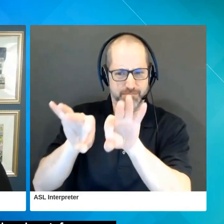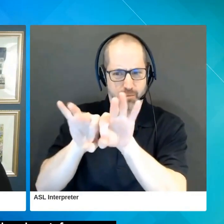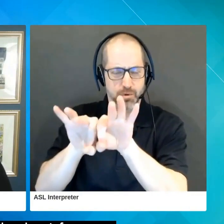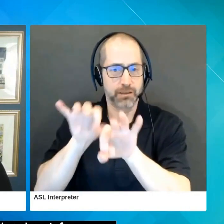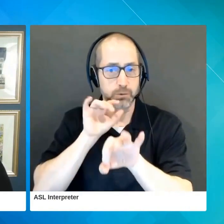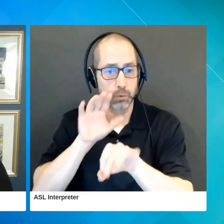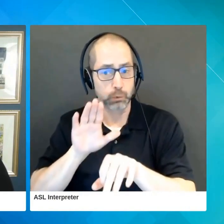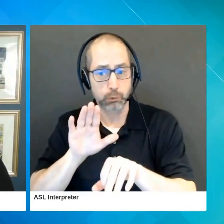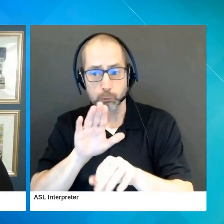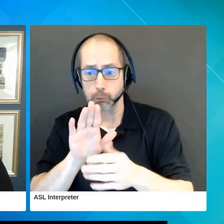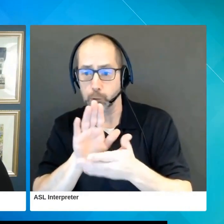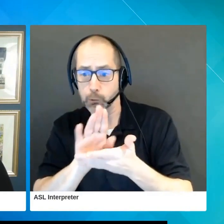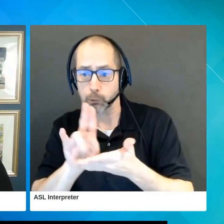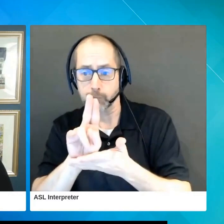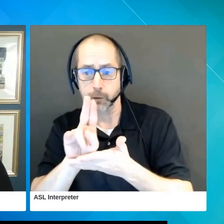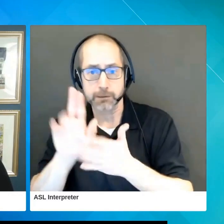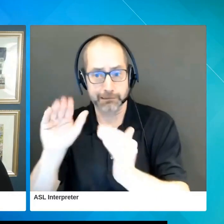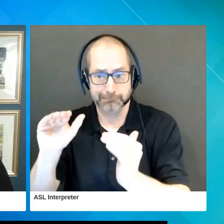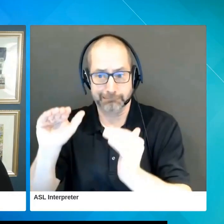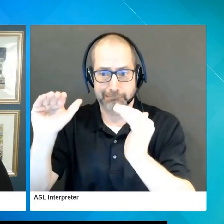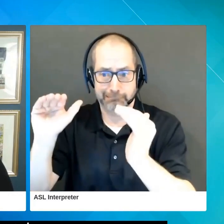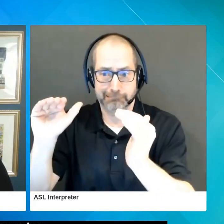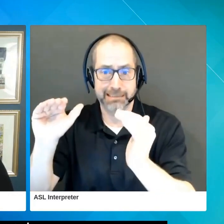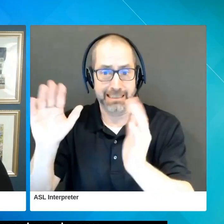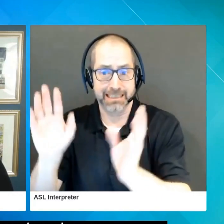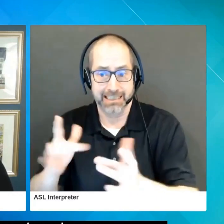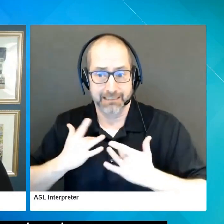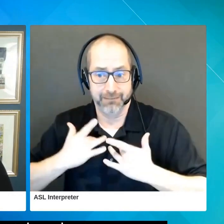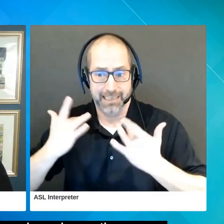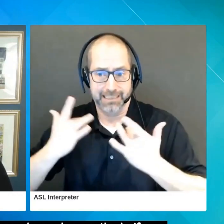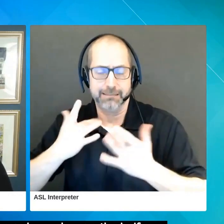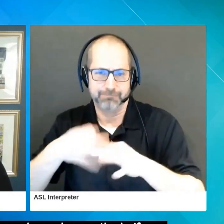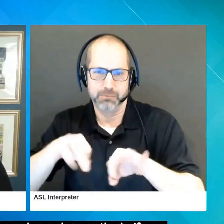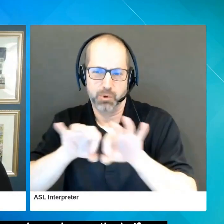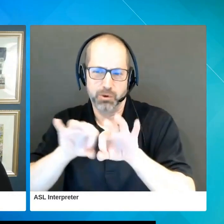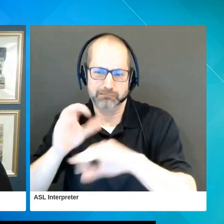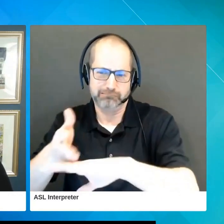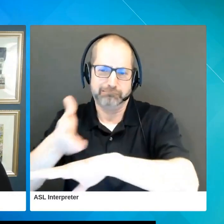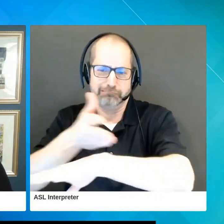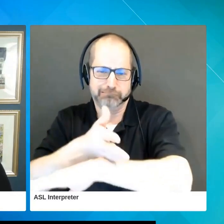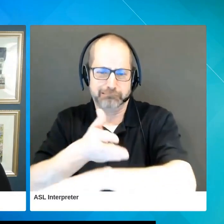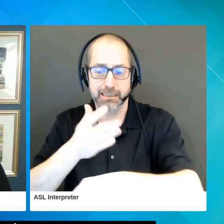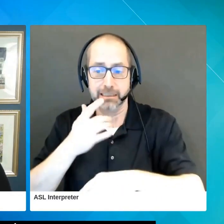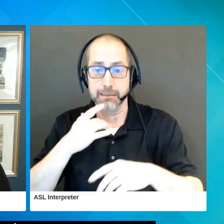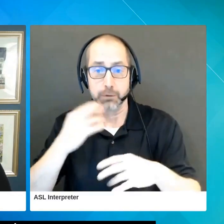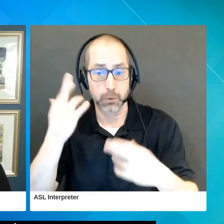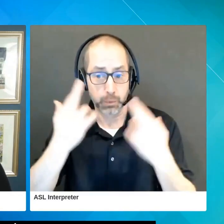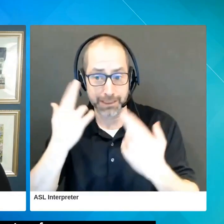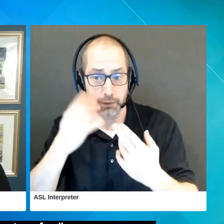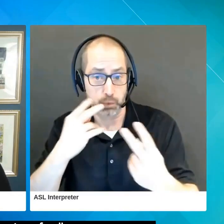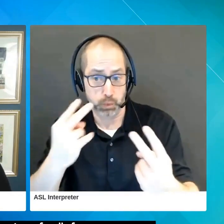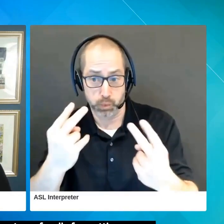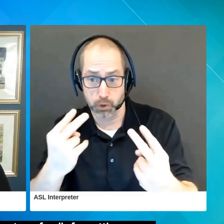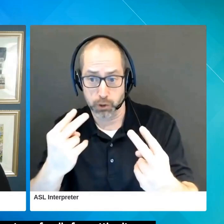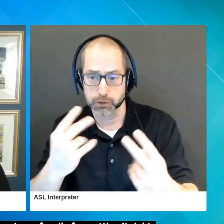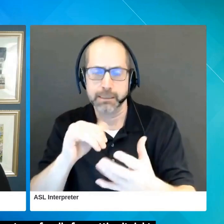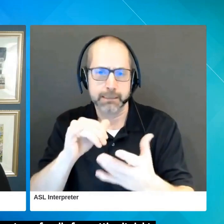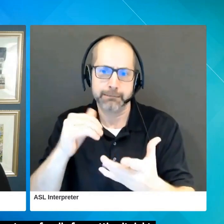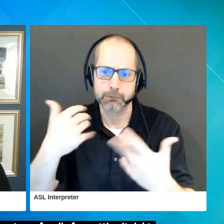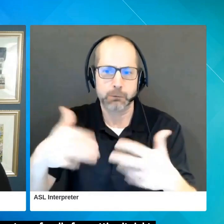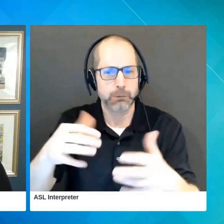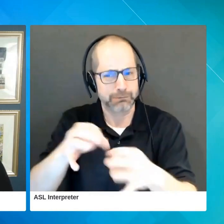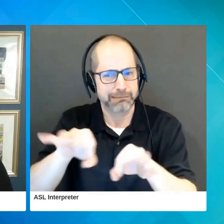Everyone. The fact that so many of you are here underscores the significance of this topic and the importance for all of us getting it